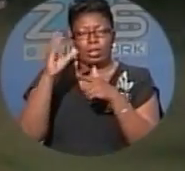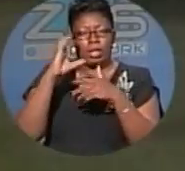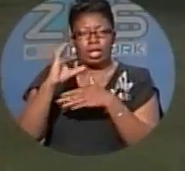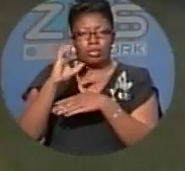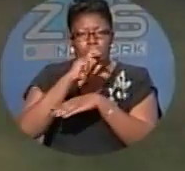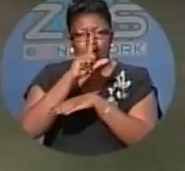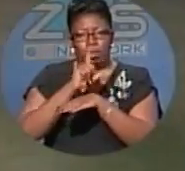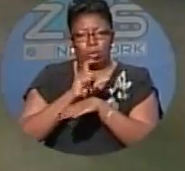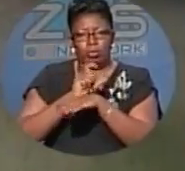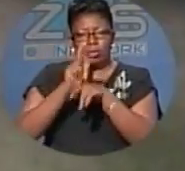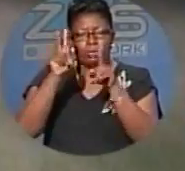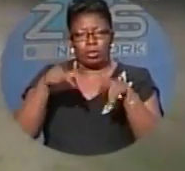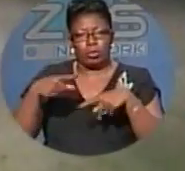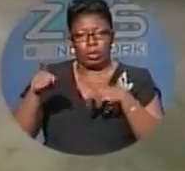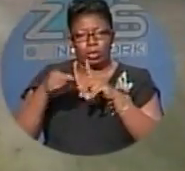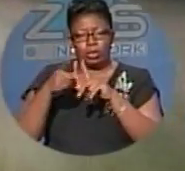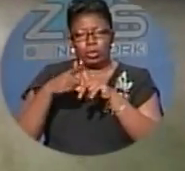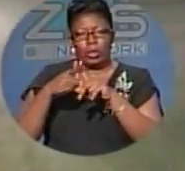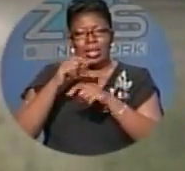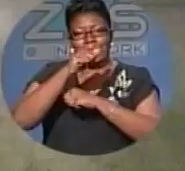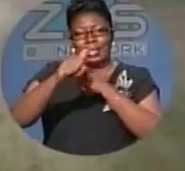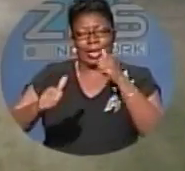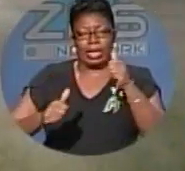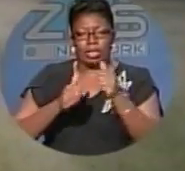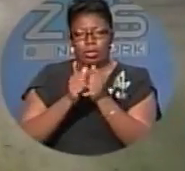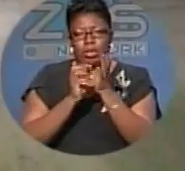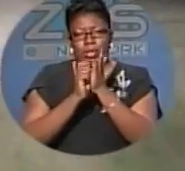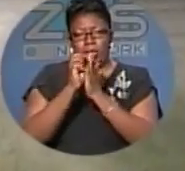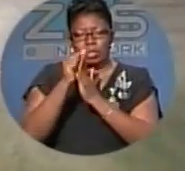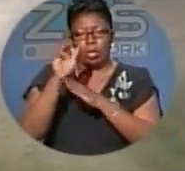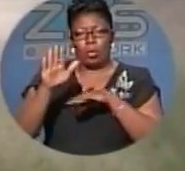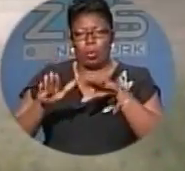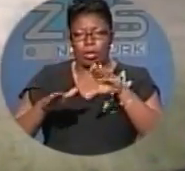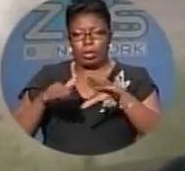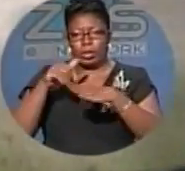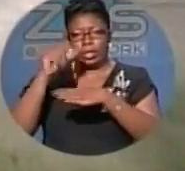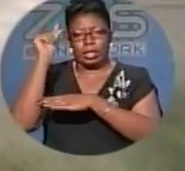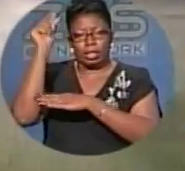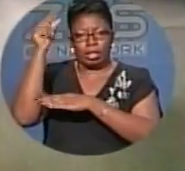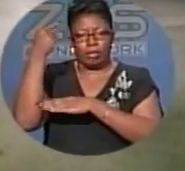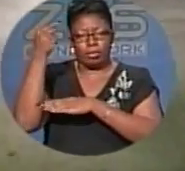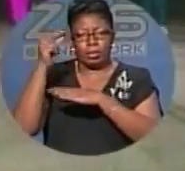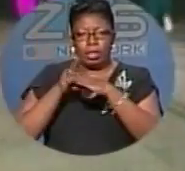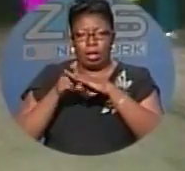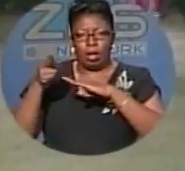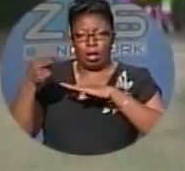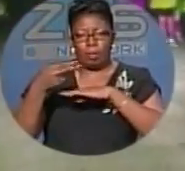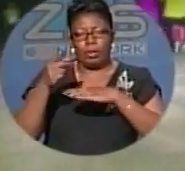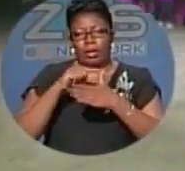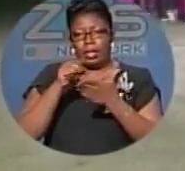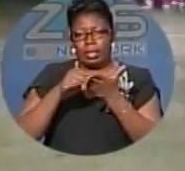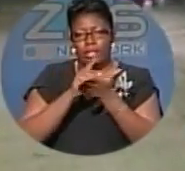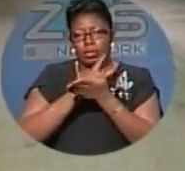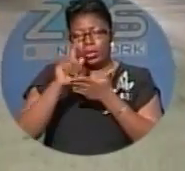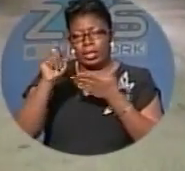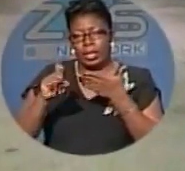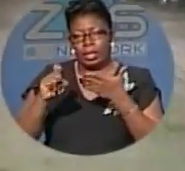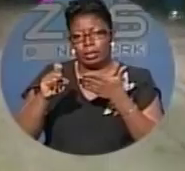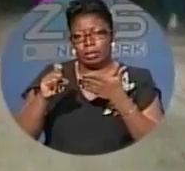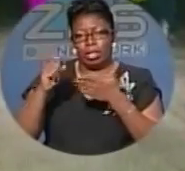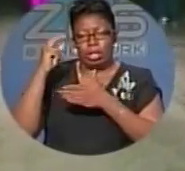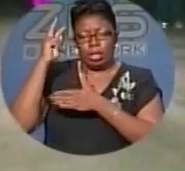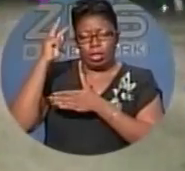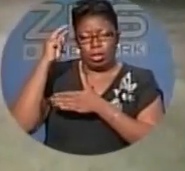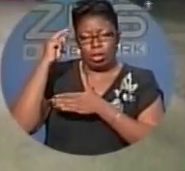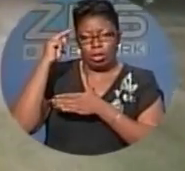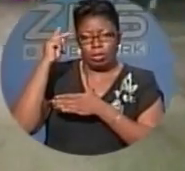Eleuthera residents attended the annual Cancer Awareness Walkathon in Governor's Harbor this weekend. The purpose to raise money